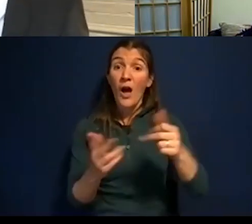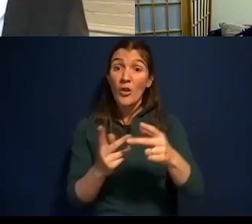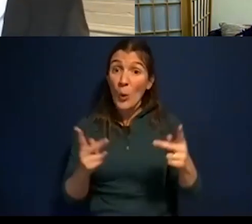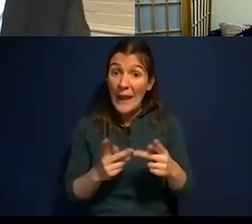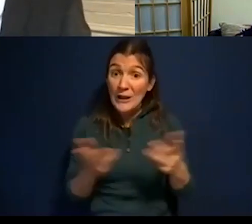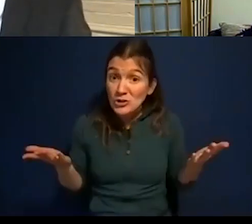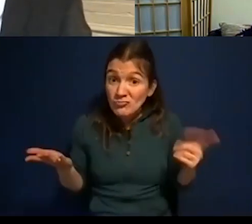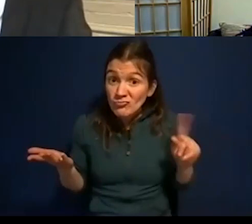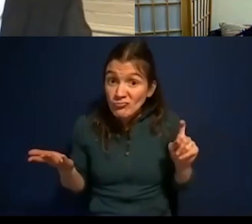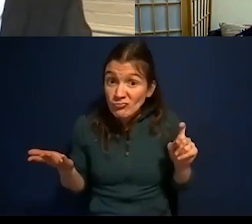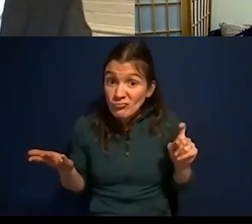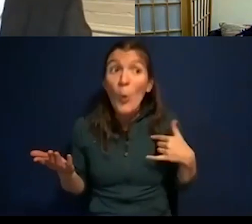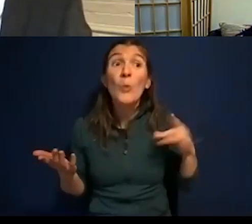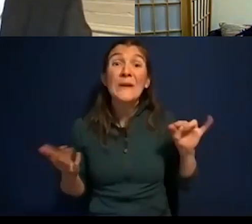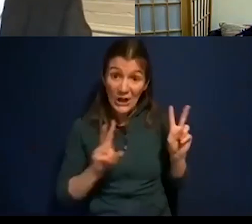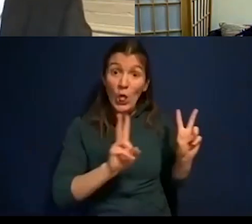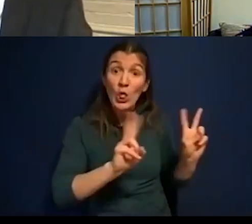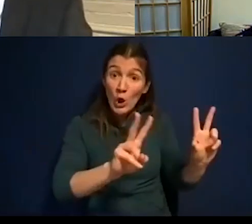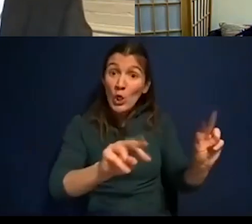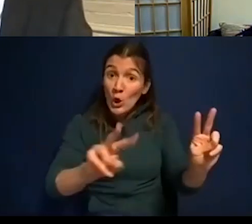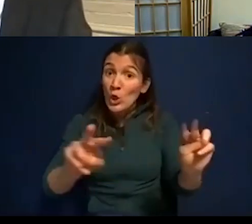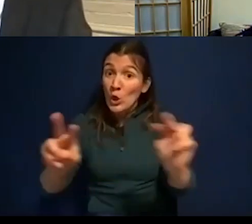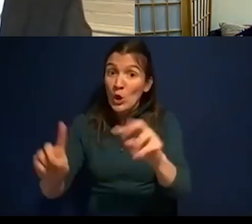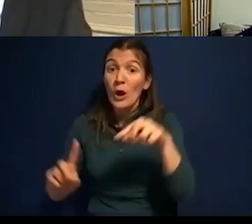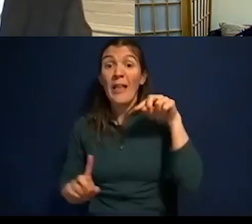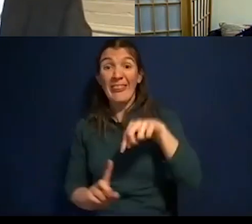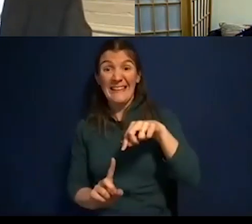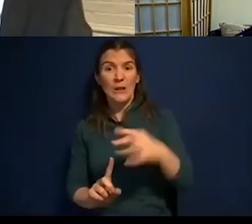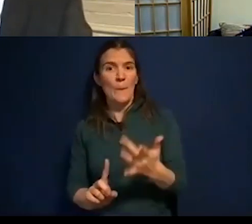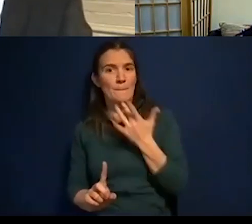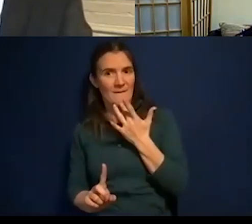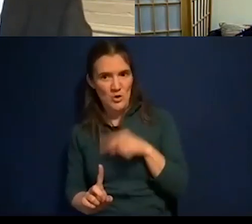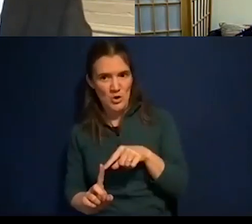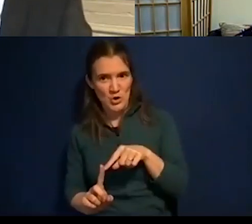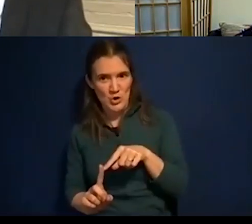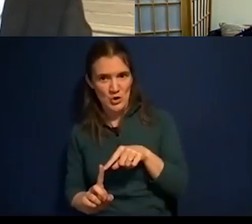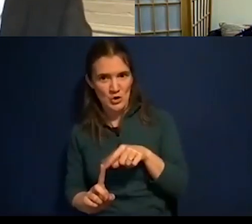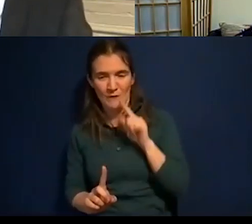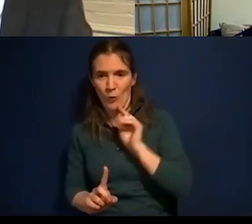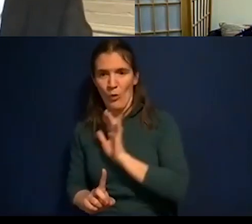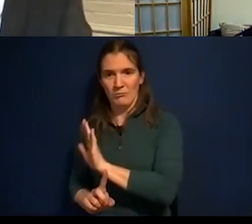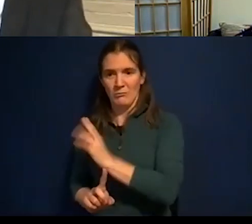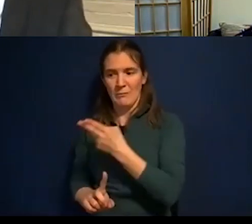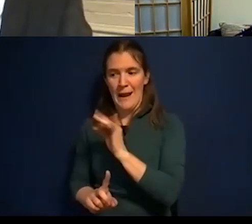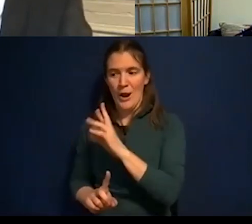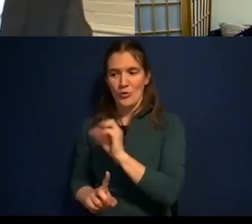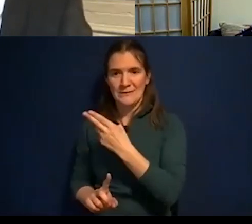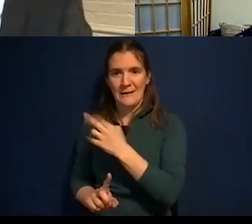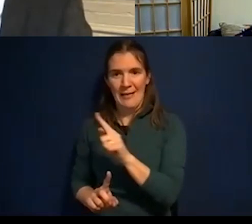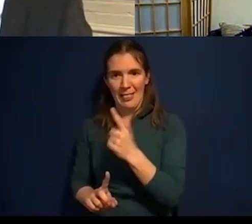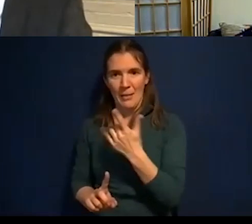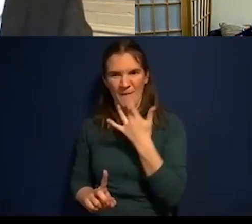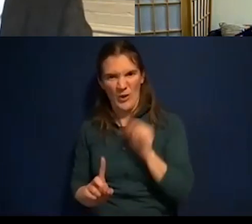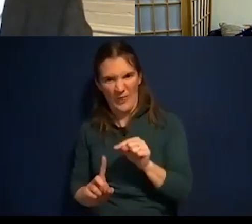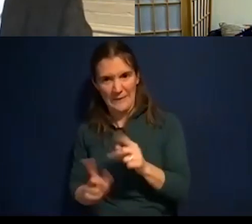right? So we did explore other locations. This is the preferred location for the folks who are proposing the